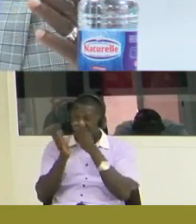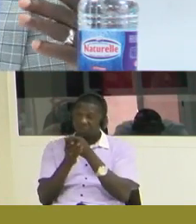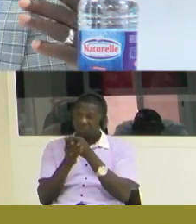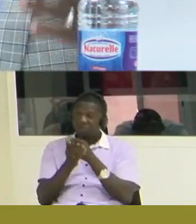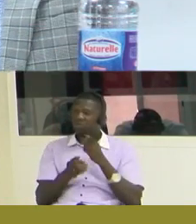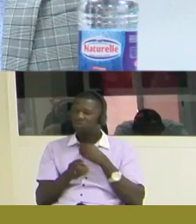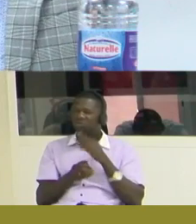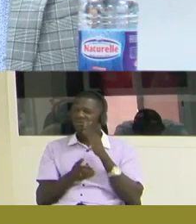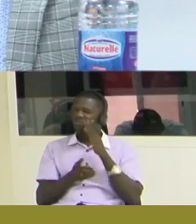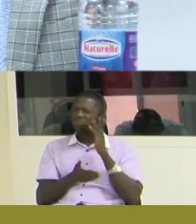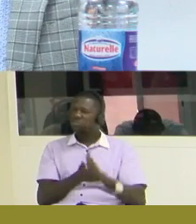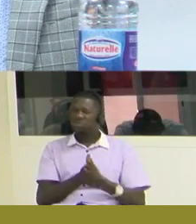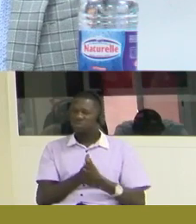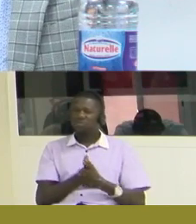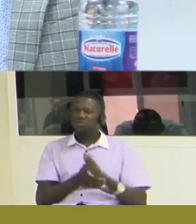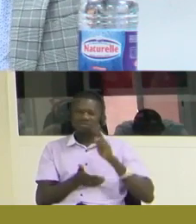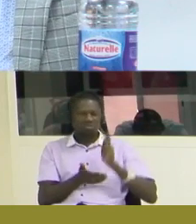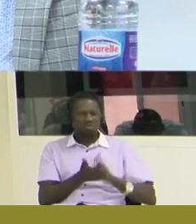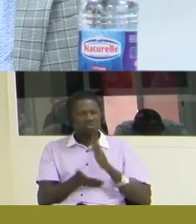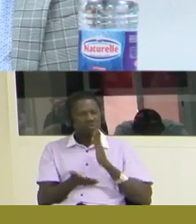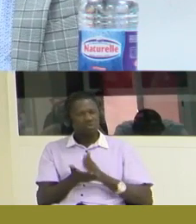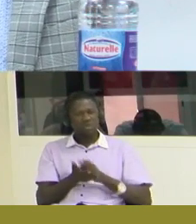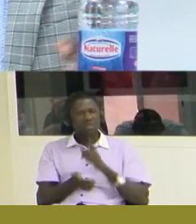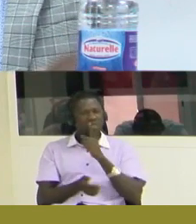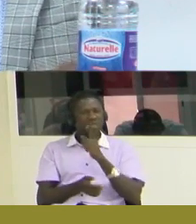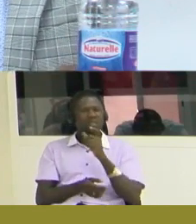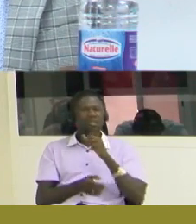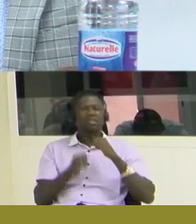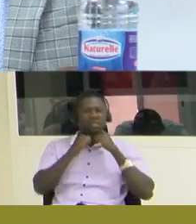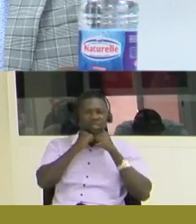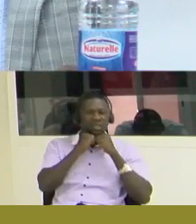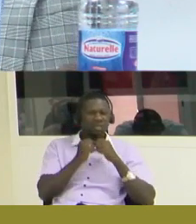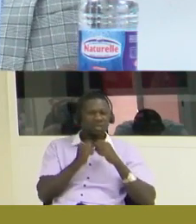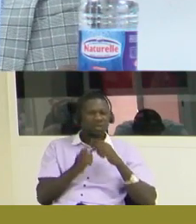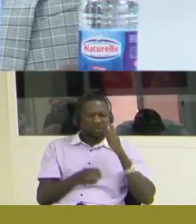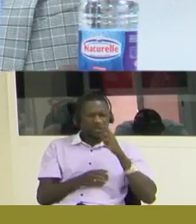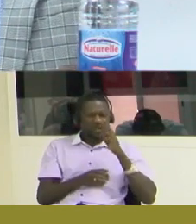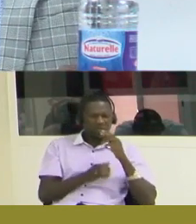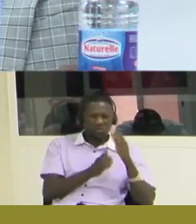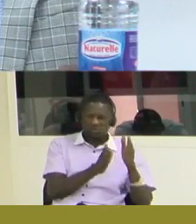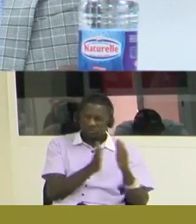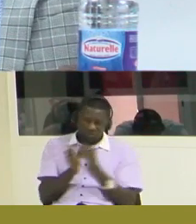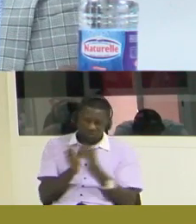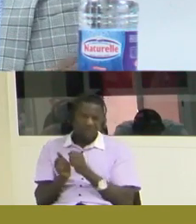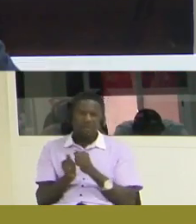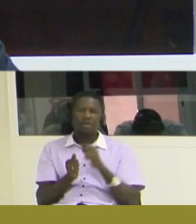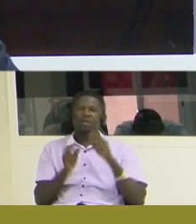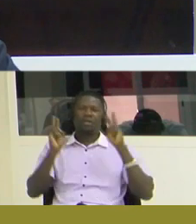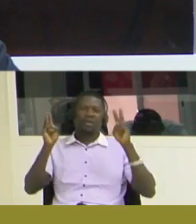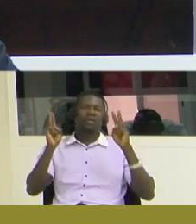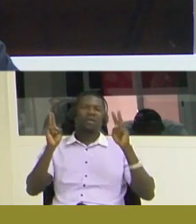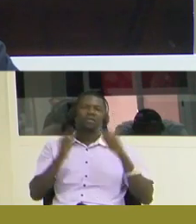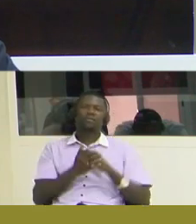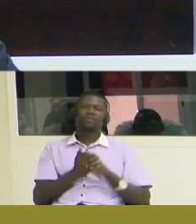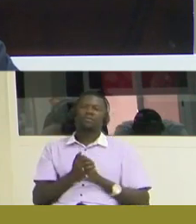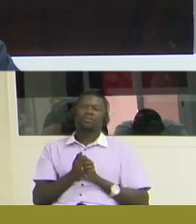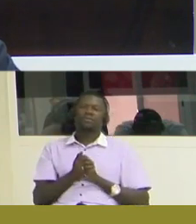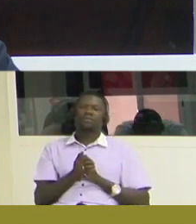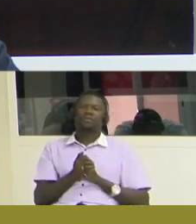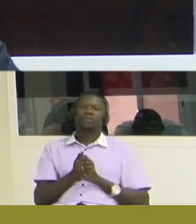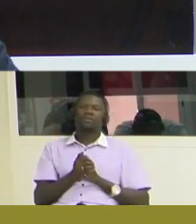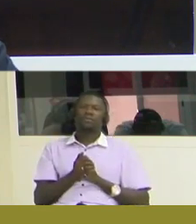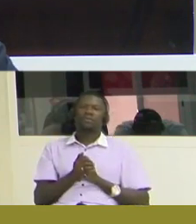that this individual was going to overthrow him what convinced me was the mere fact that